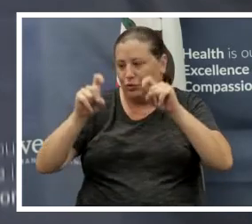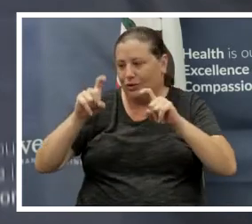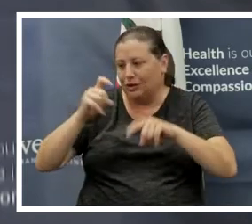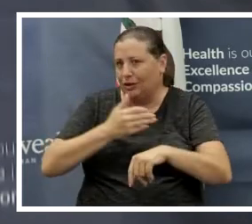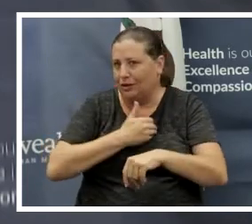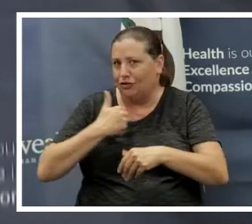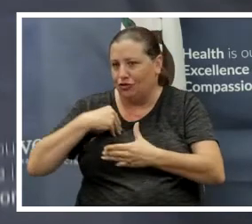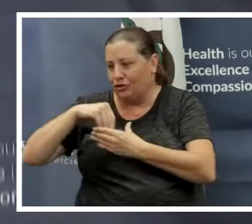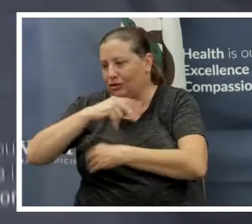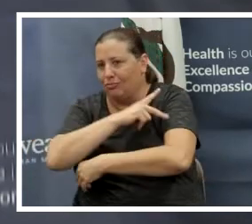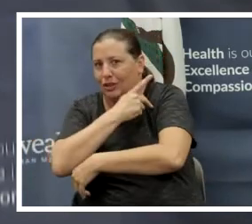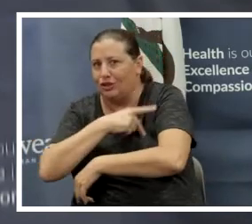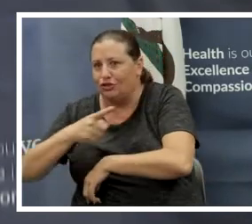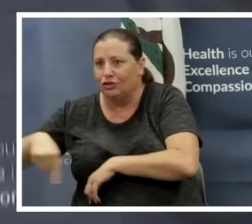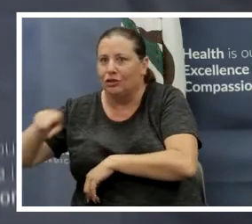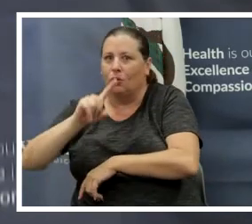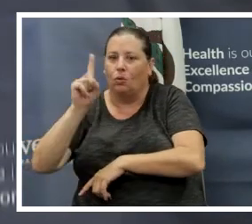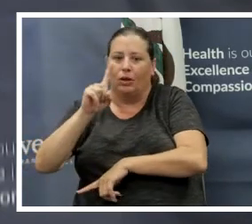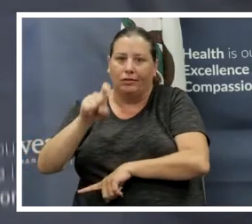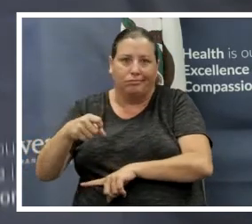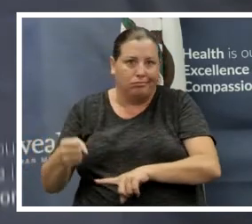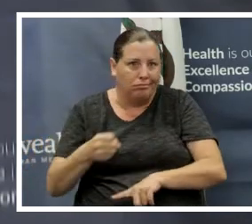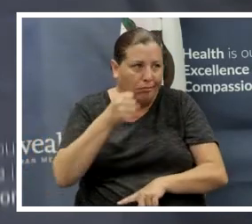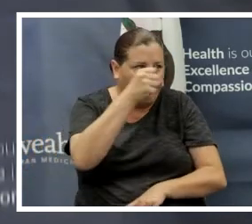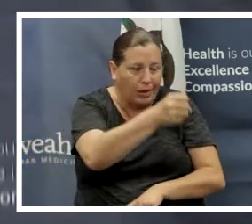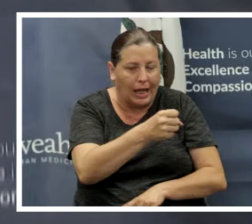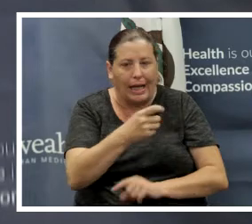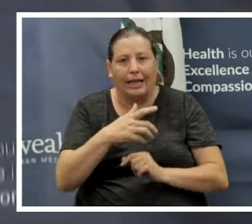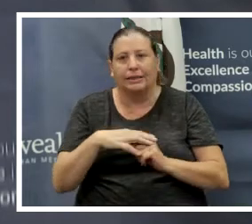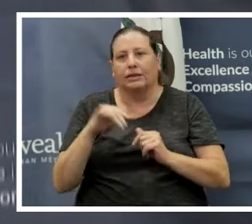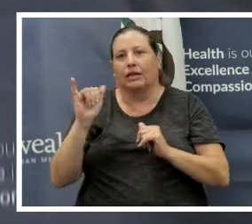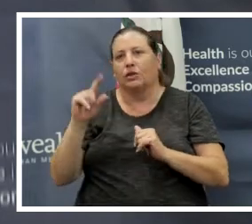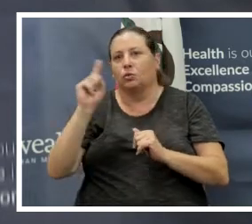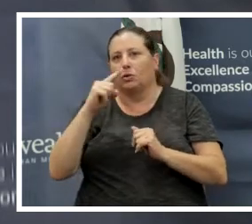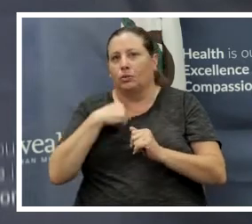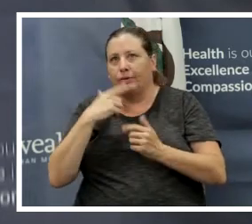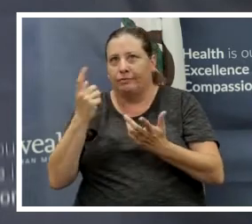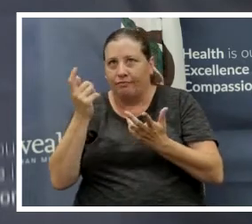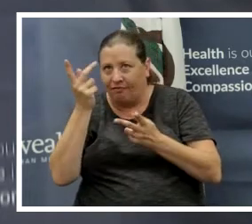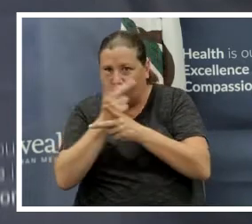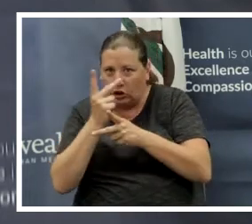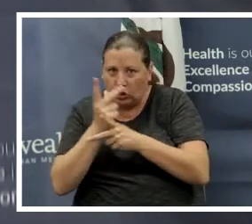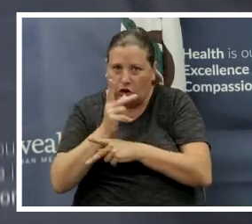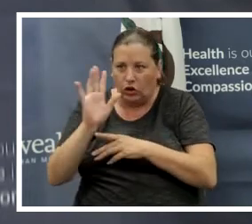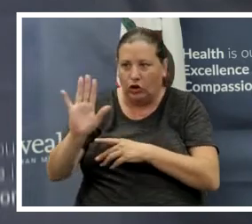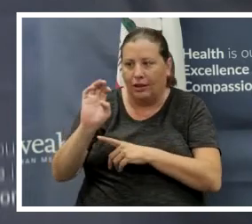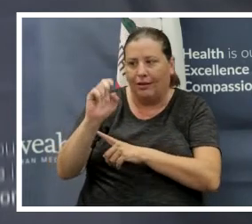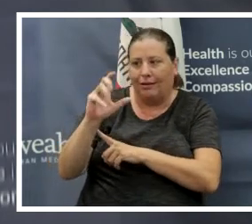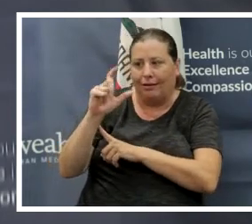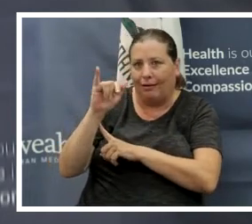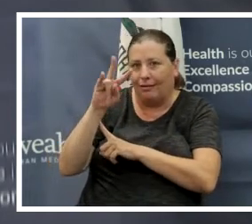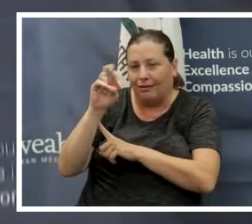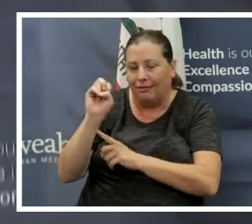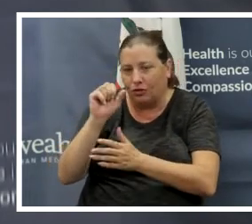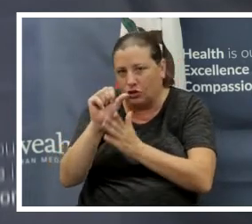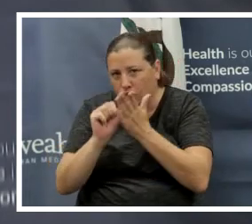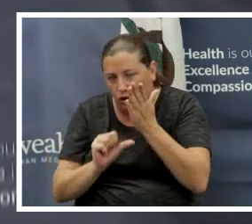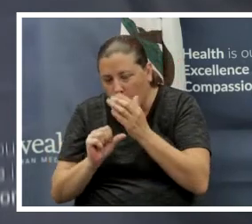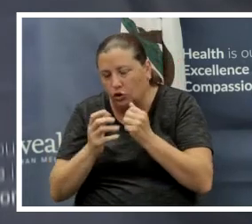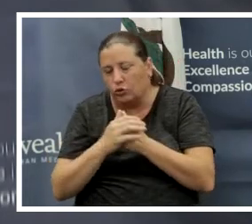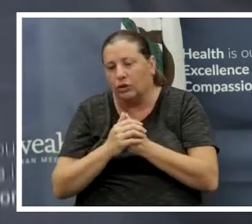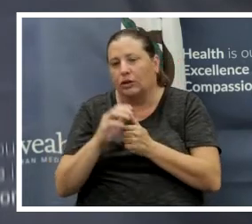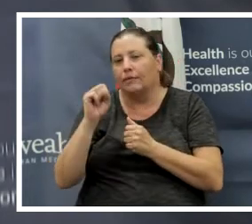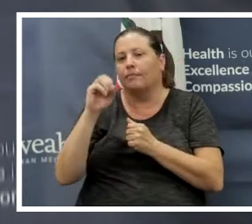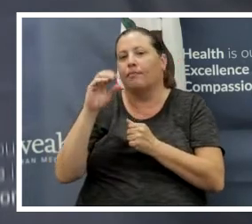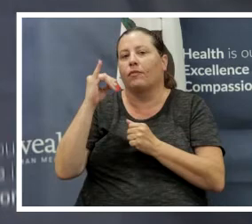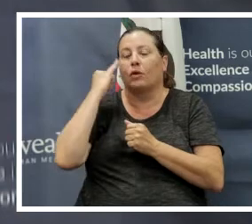determine, where they should be placed. That's where we test elective surgeries prior to surgery. So if I talk to